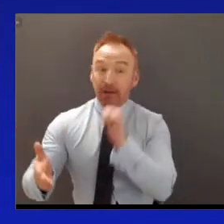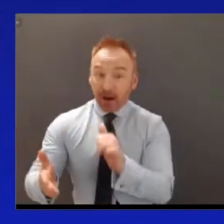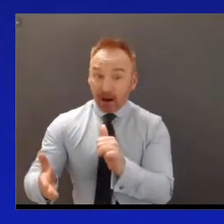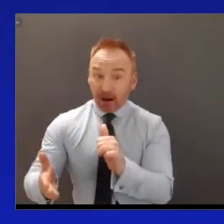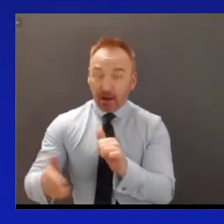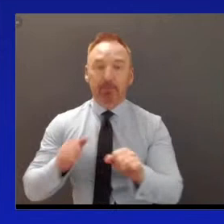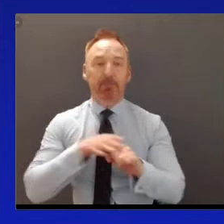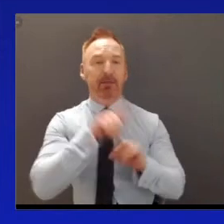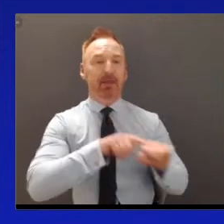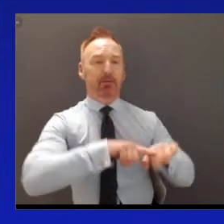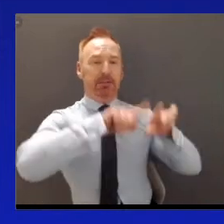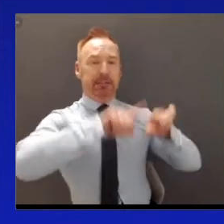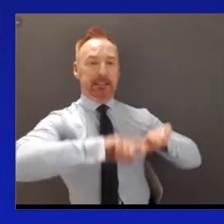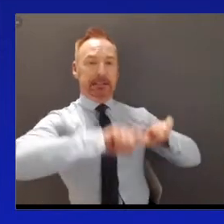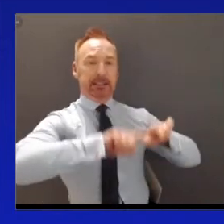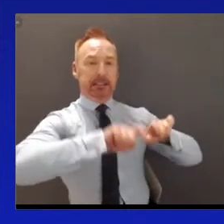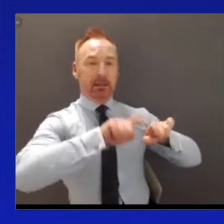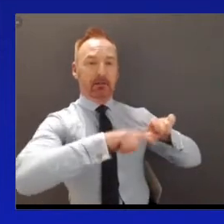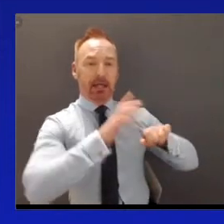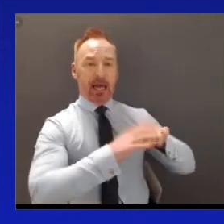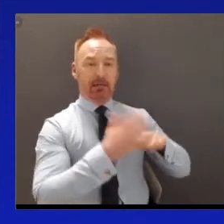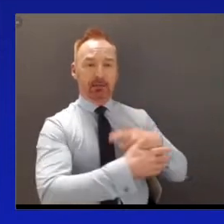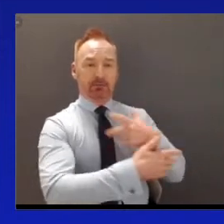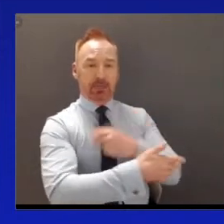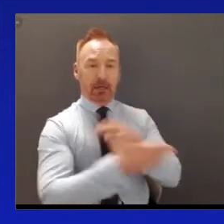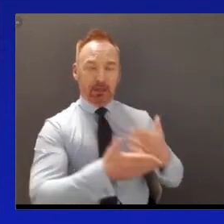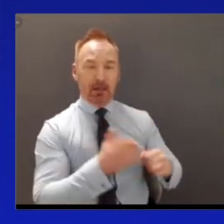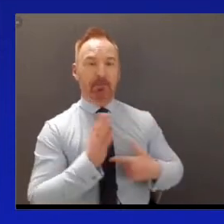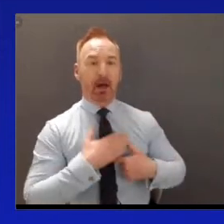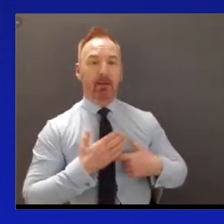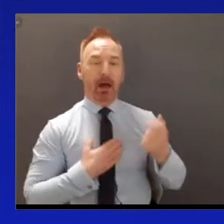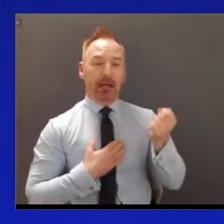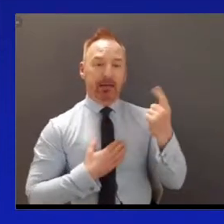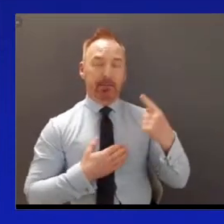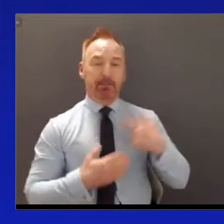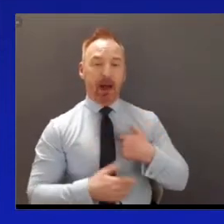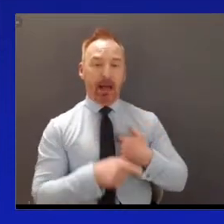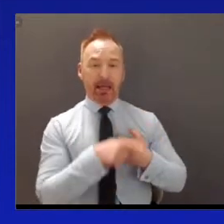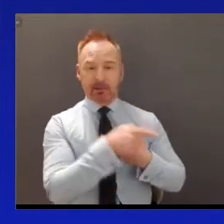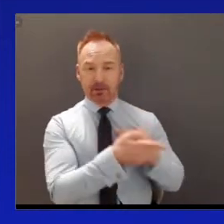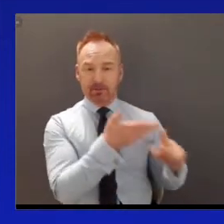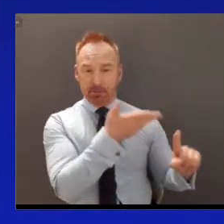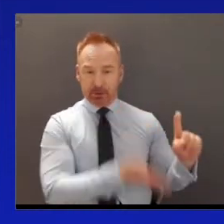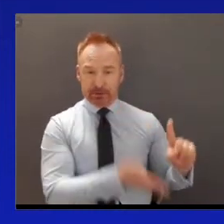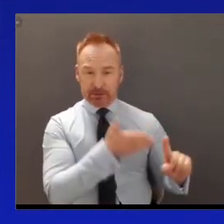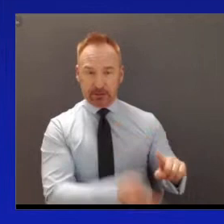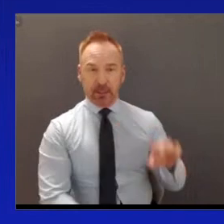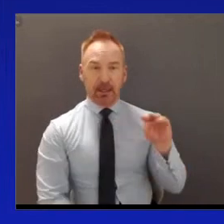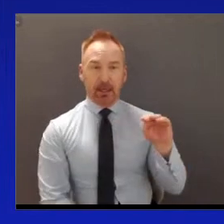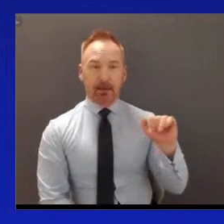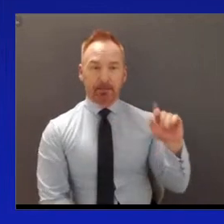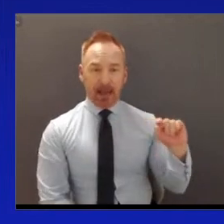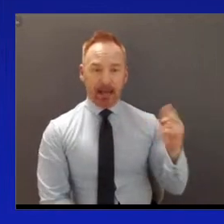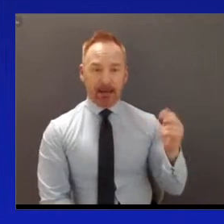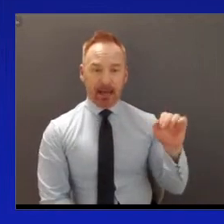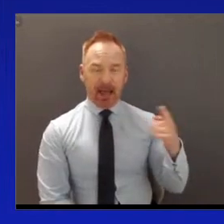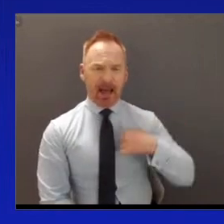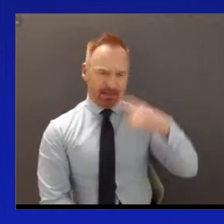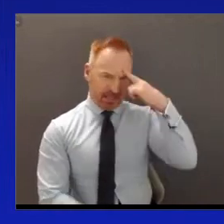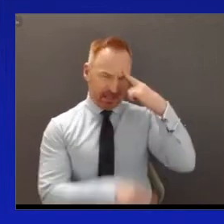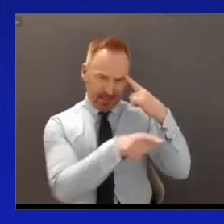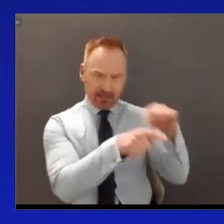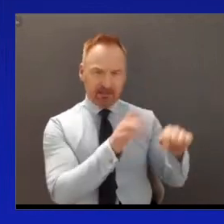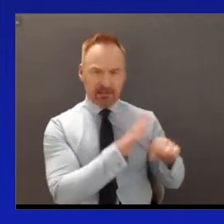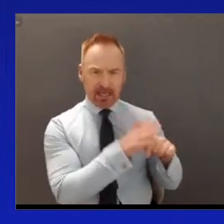their product. And my understanding from my colleague Matt Pegg, who I talk to regularly and on the calls with the general, it went really